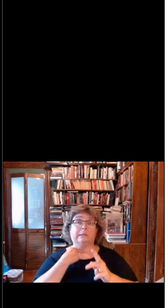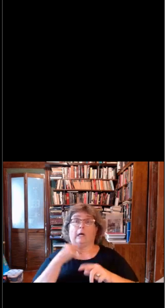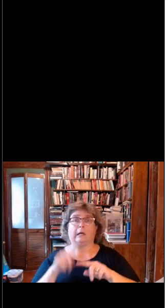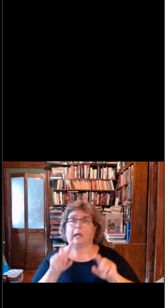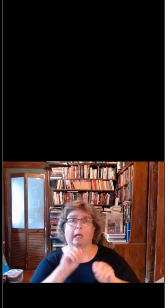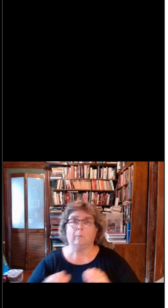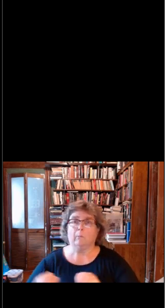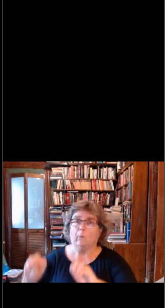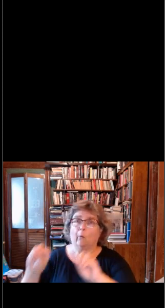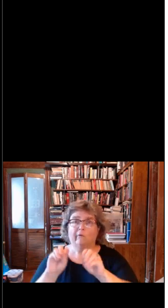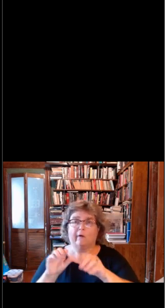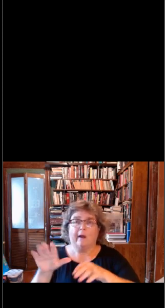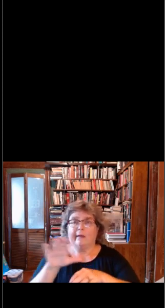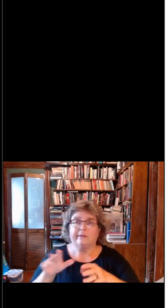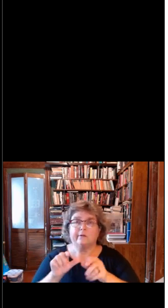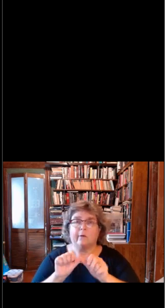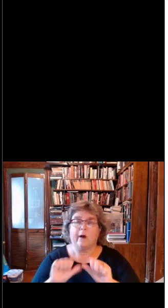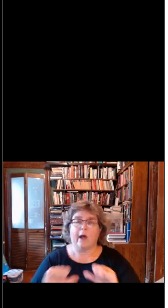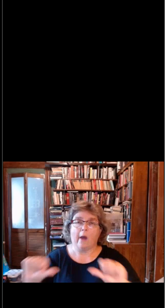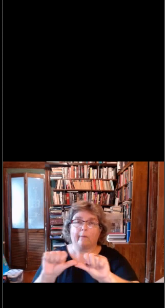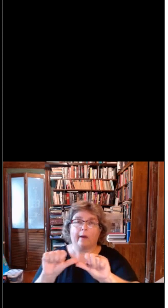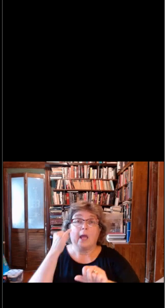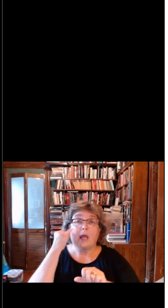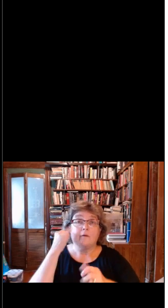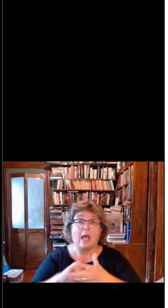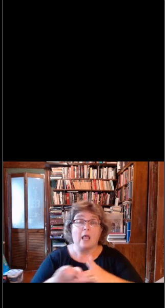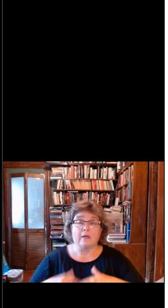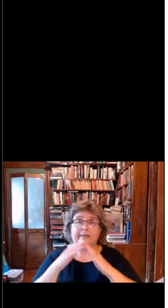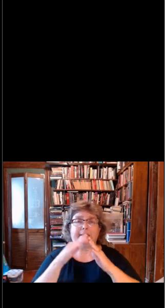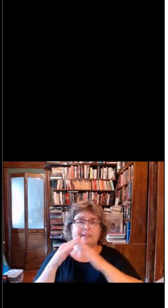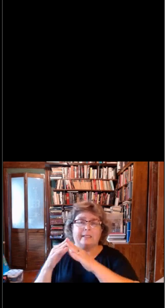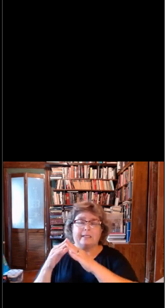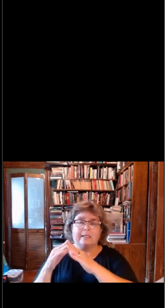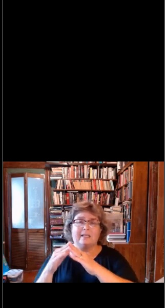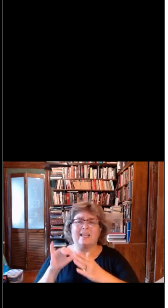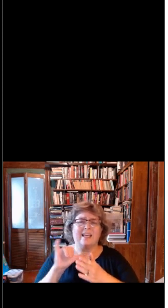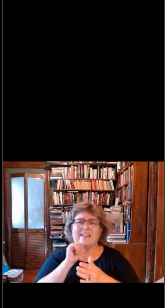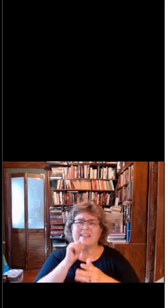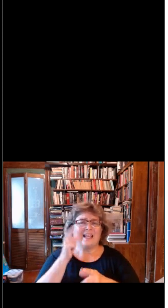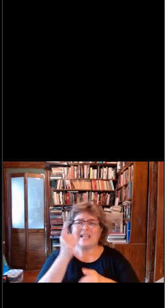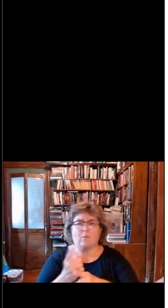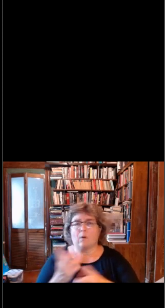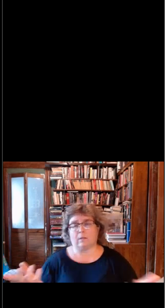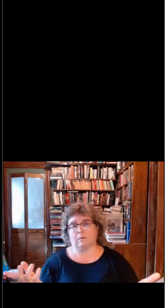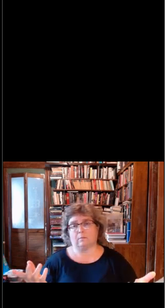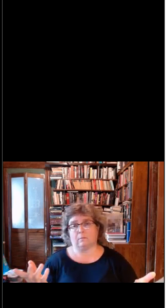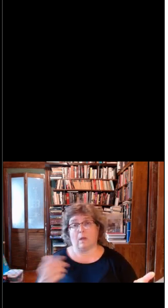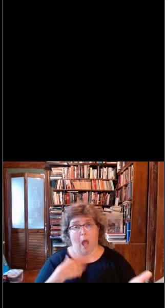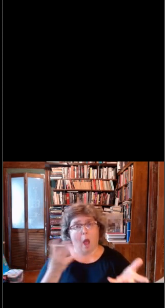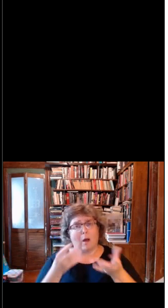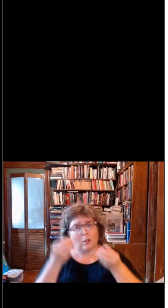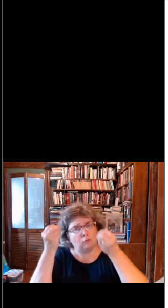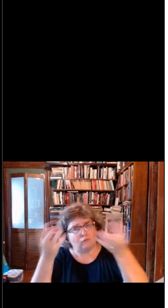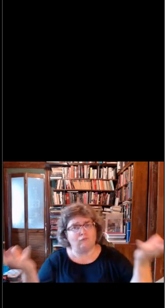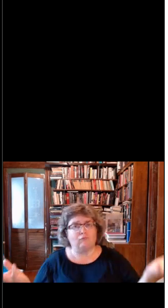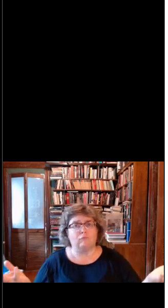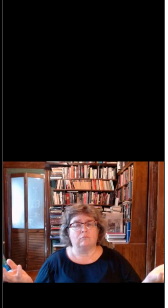area except if they lived in the city, that's not right. I just wanted to say that.